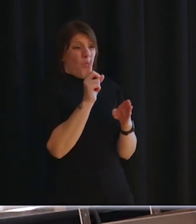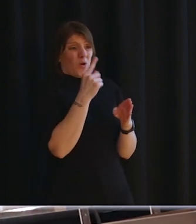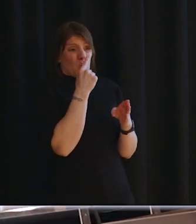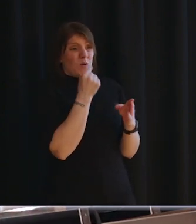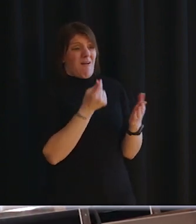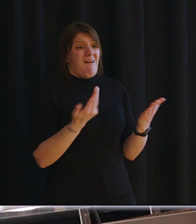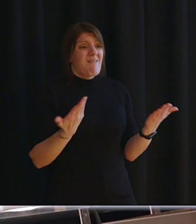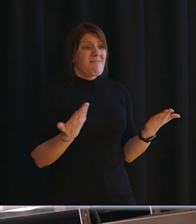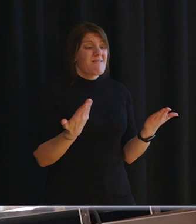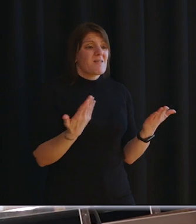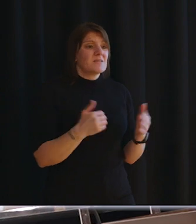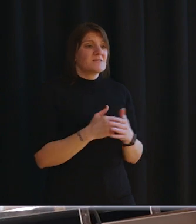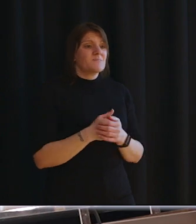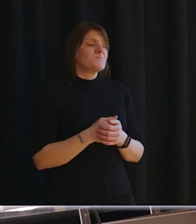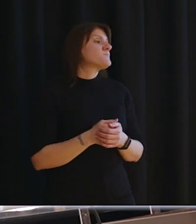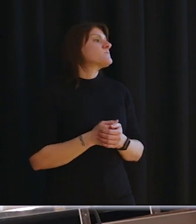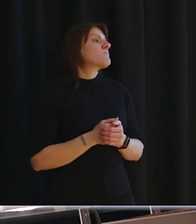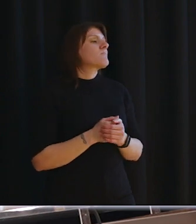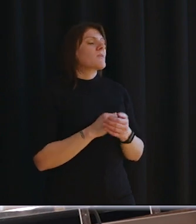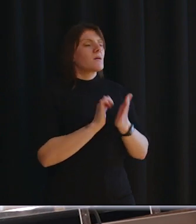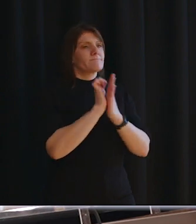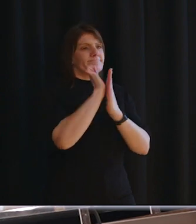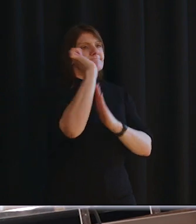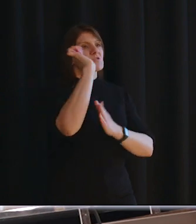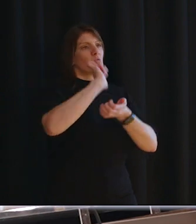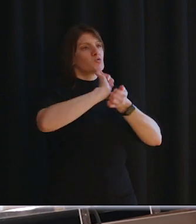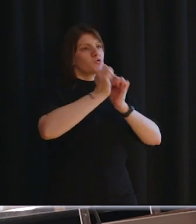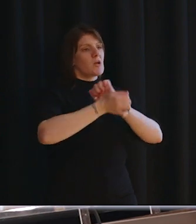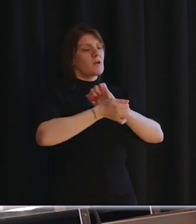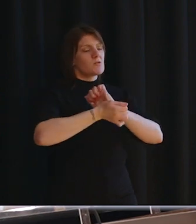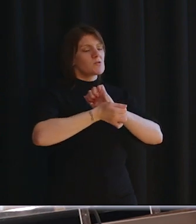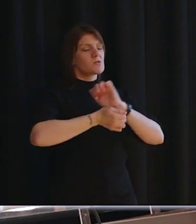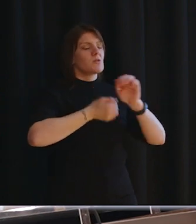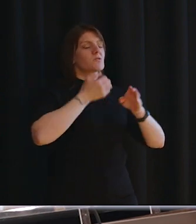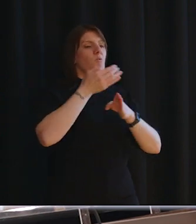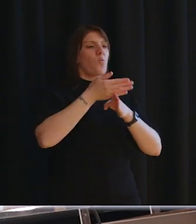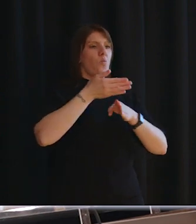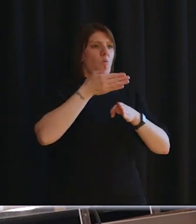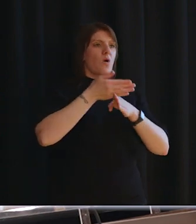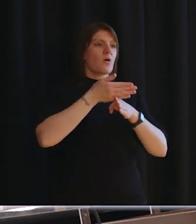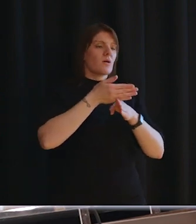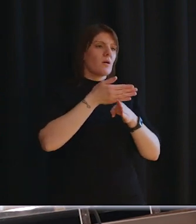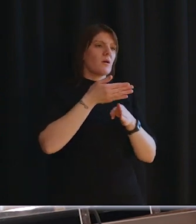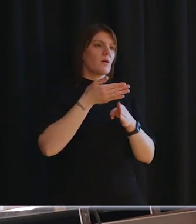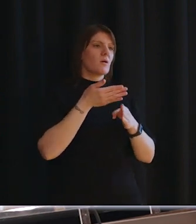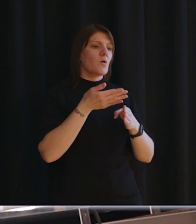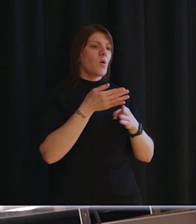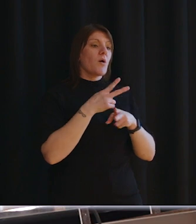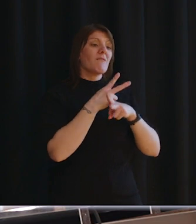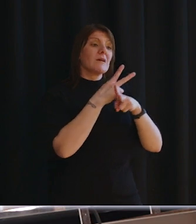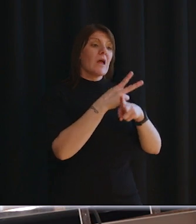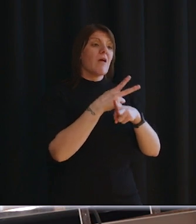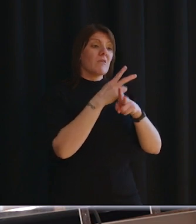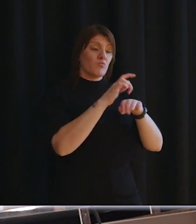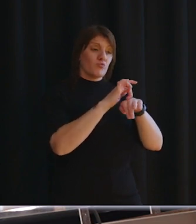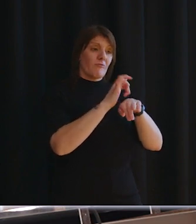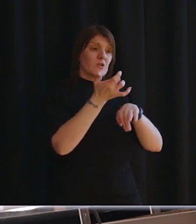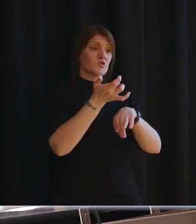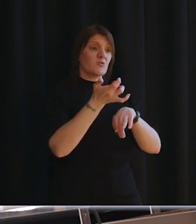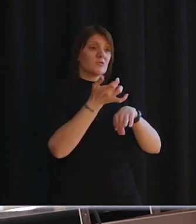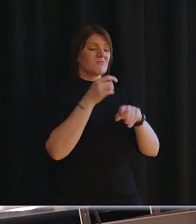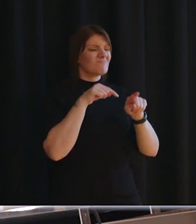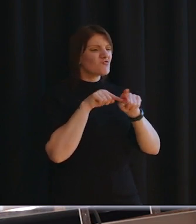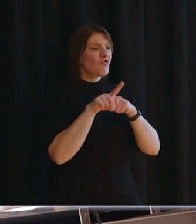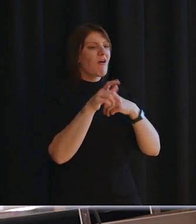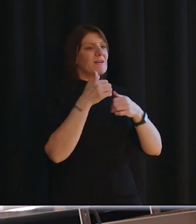yeah, it's culture change. It's working with caring professionals and